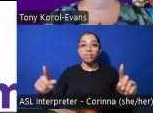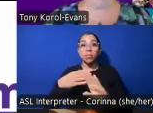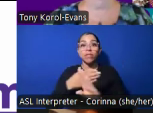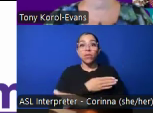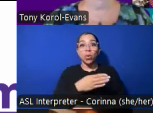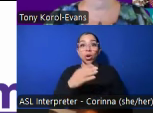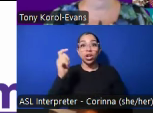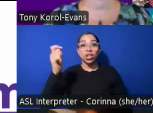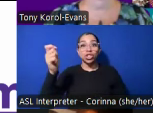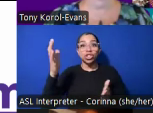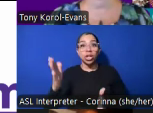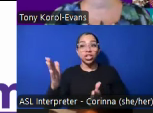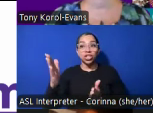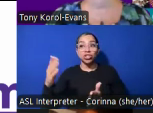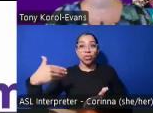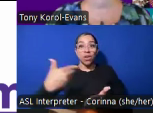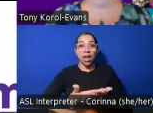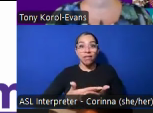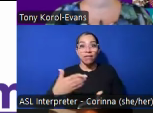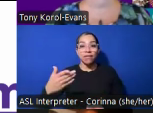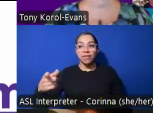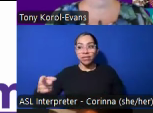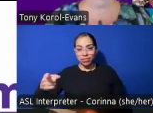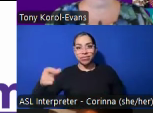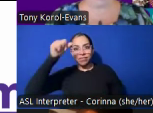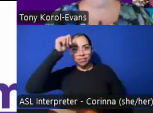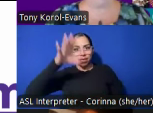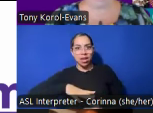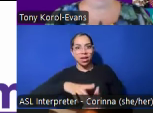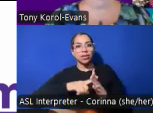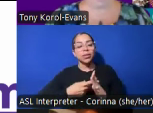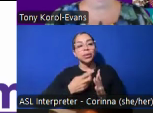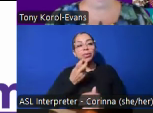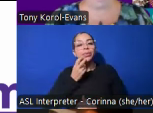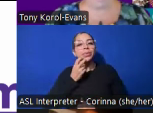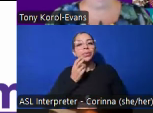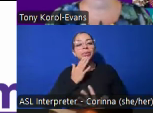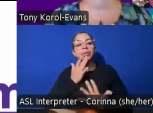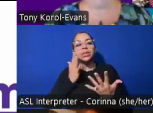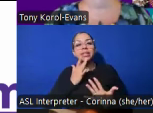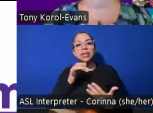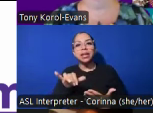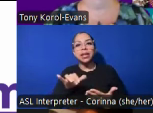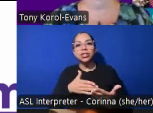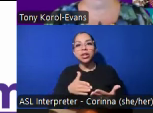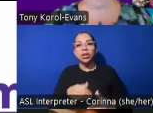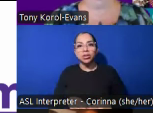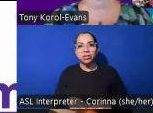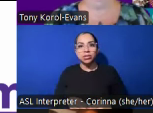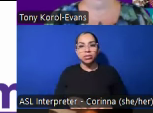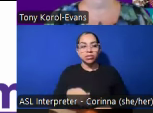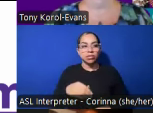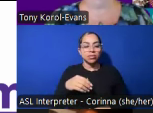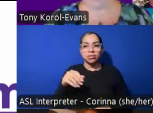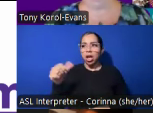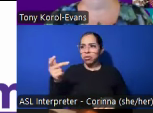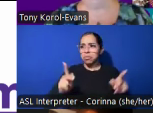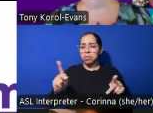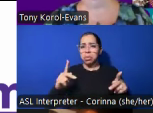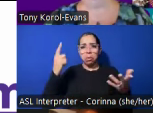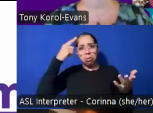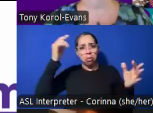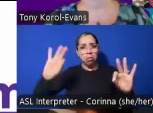that tune. While that tune might not mean anything else to anybody, it was incredibly triggering and